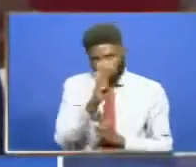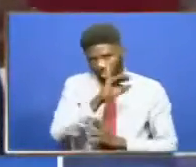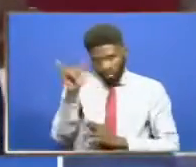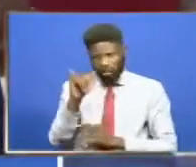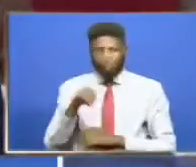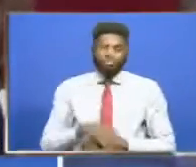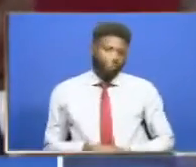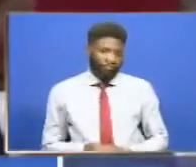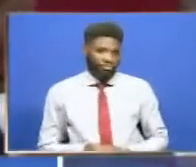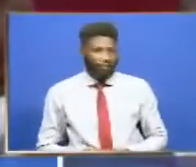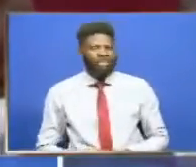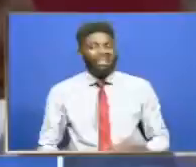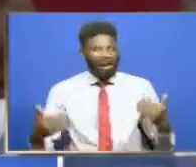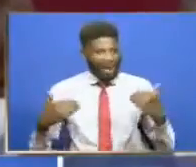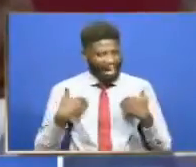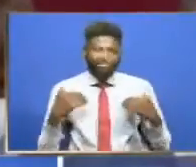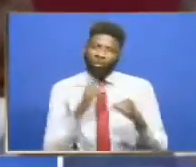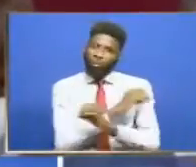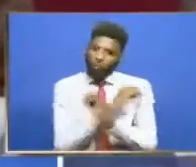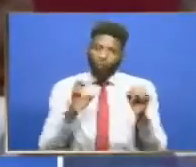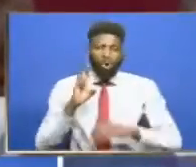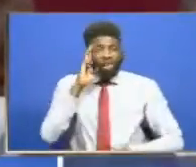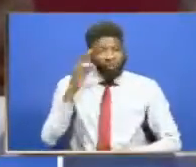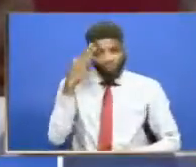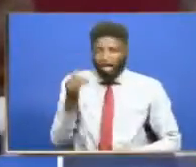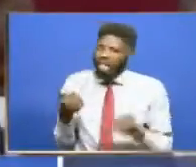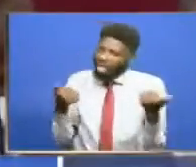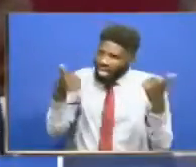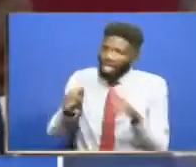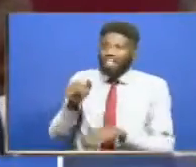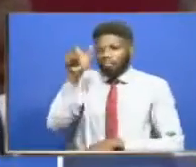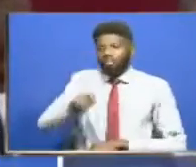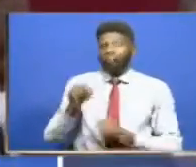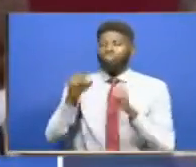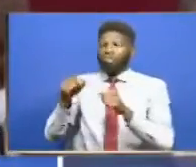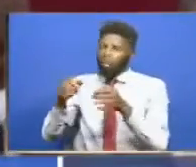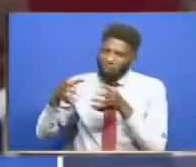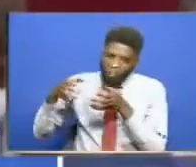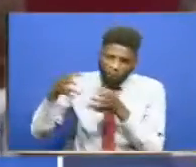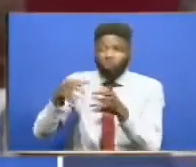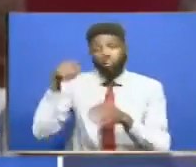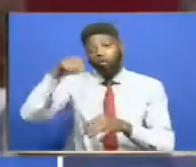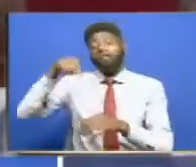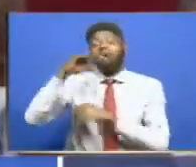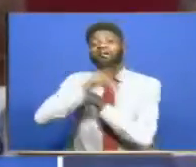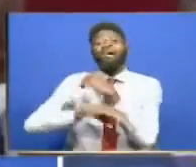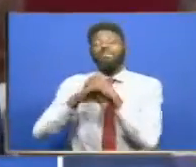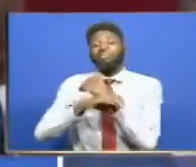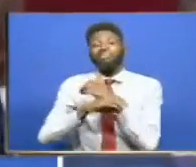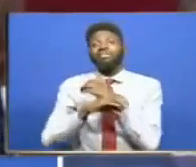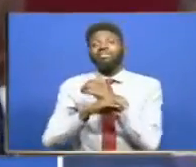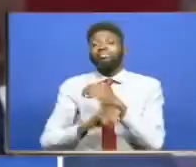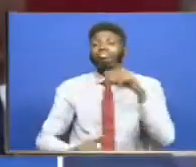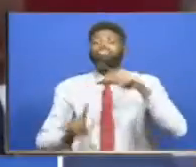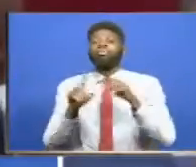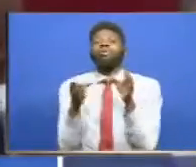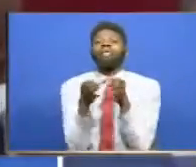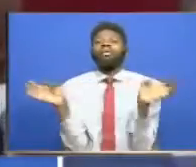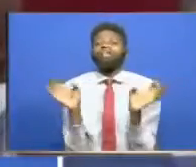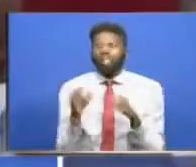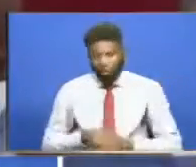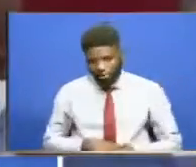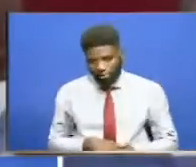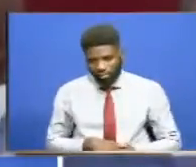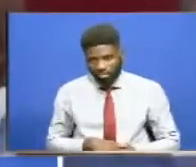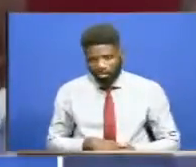absolutely no reason why anybody would push this country to a divisive debate